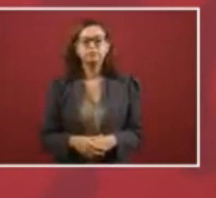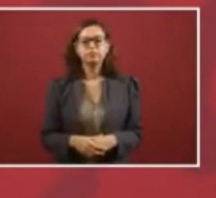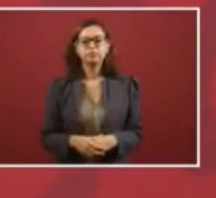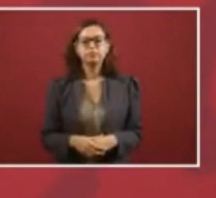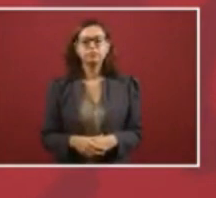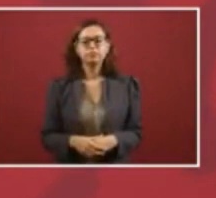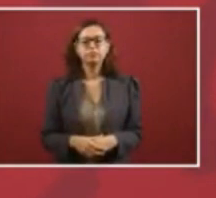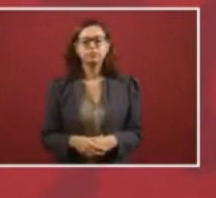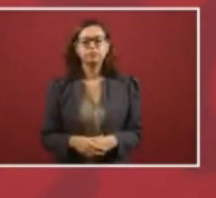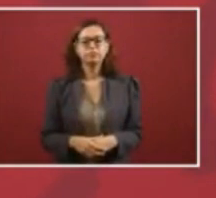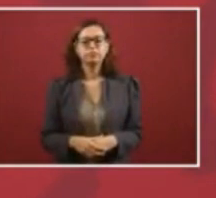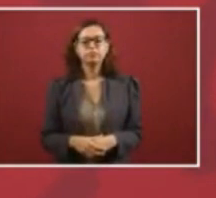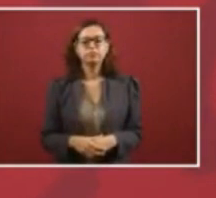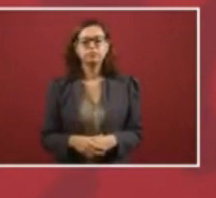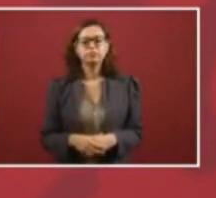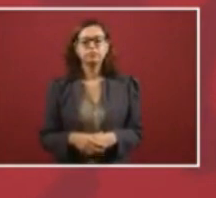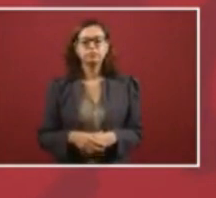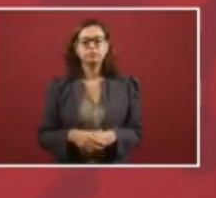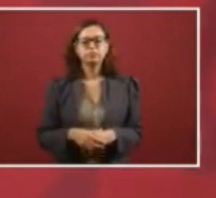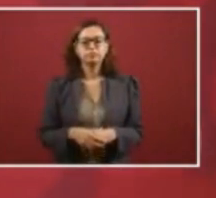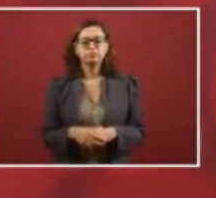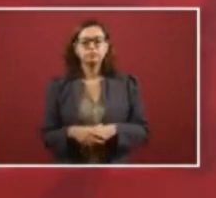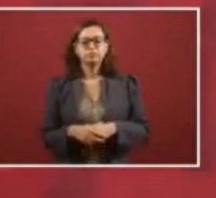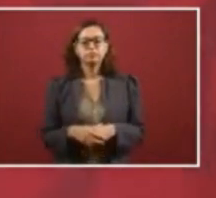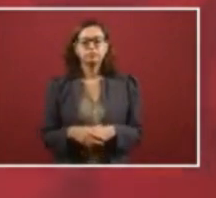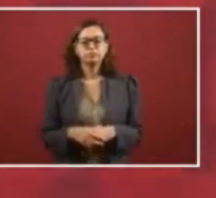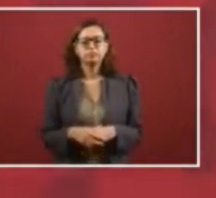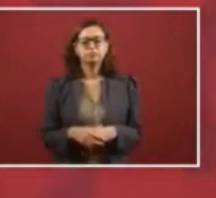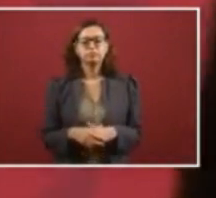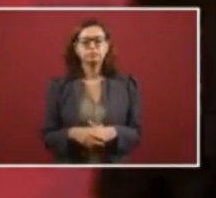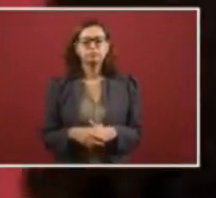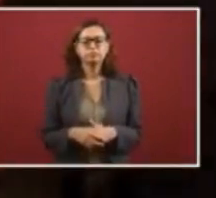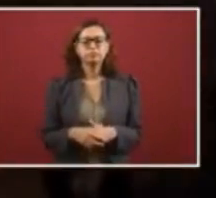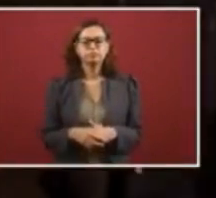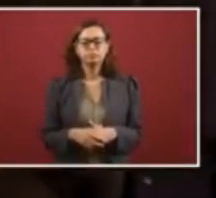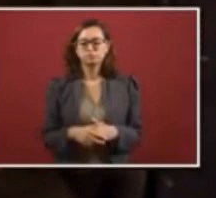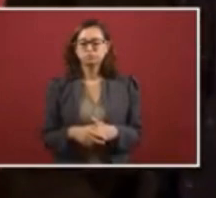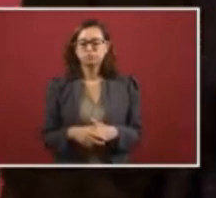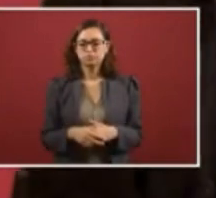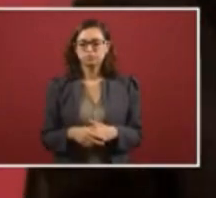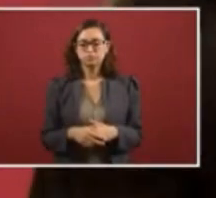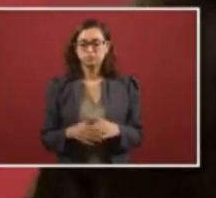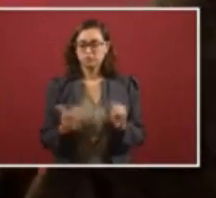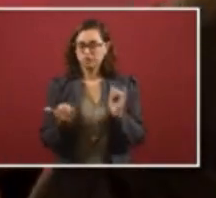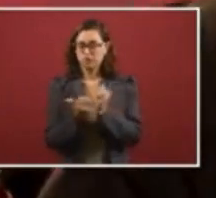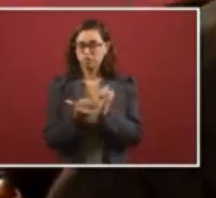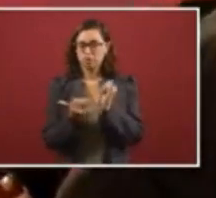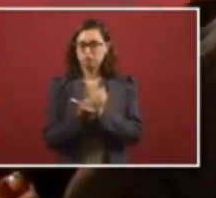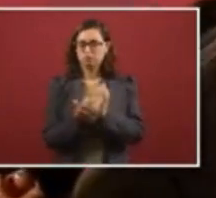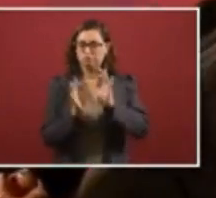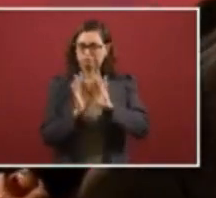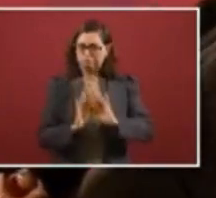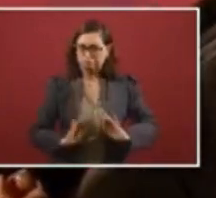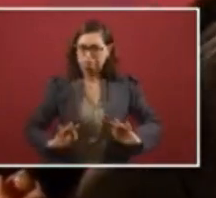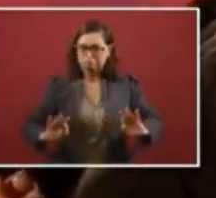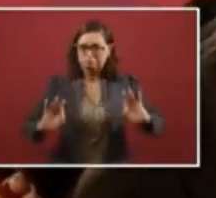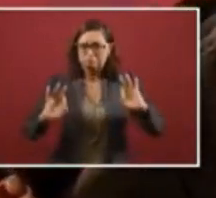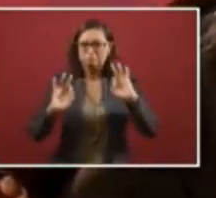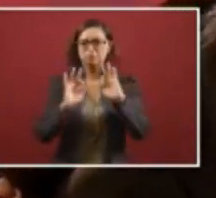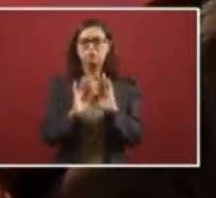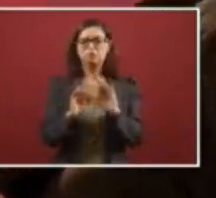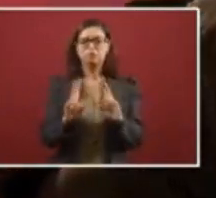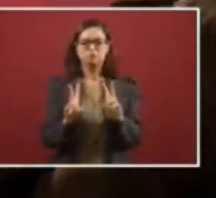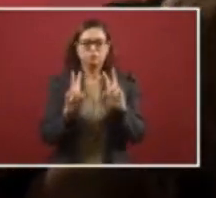And it was also very outstanding, the intervention